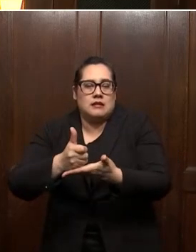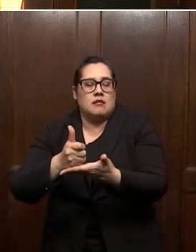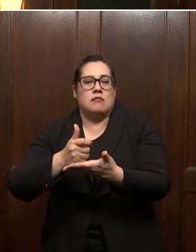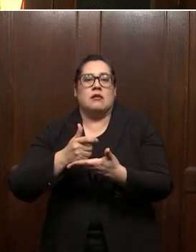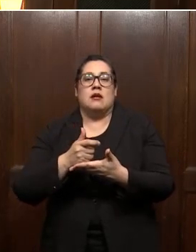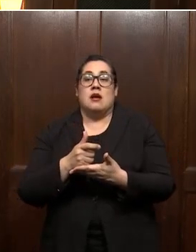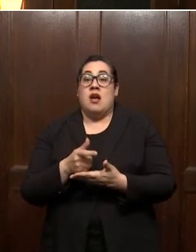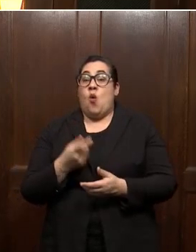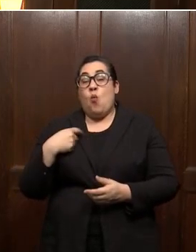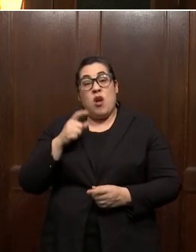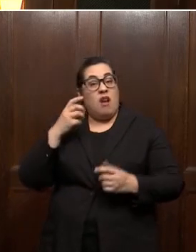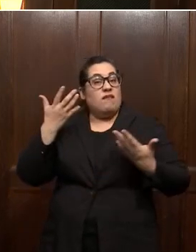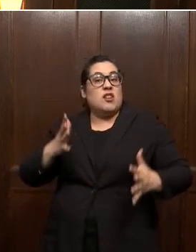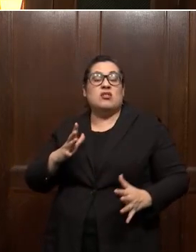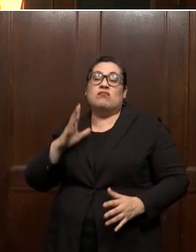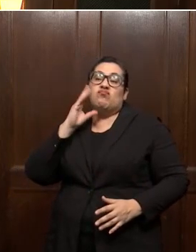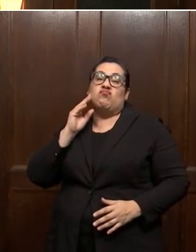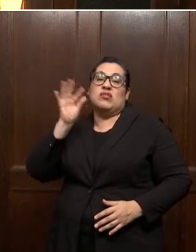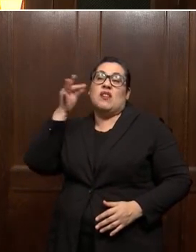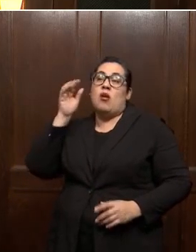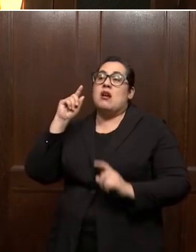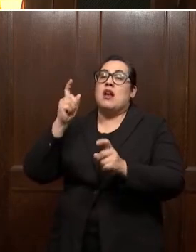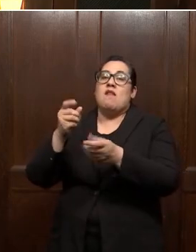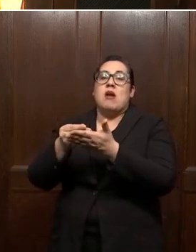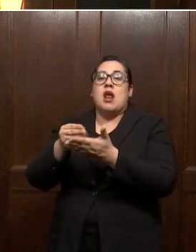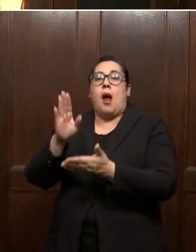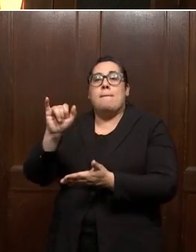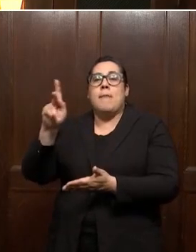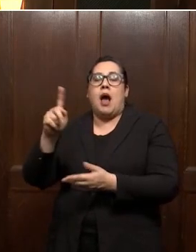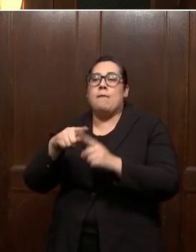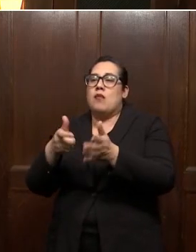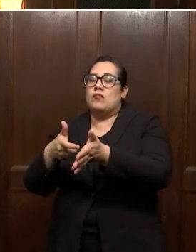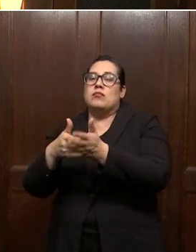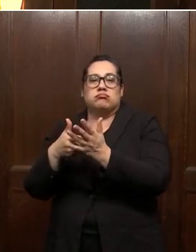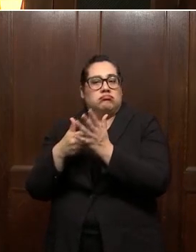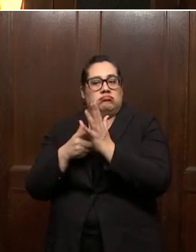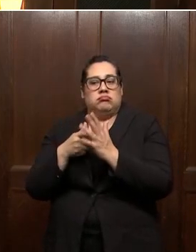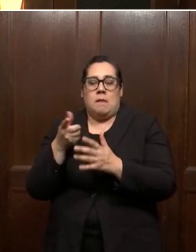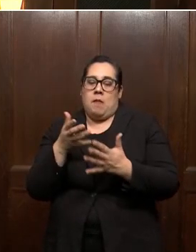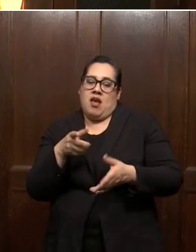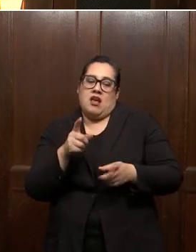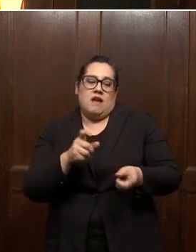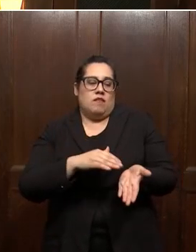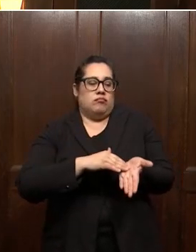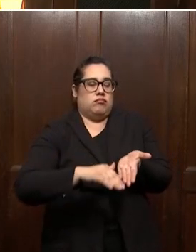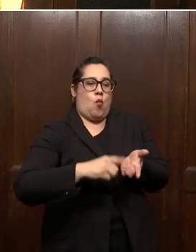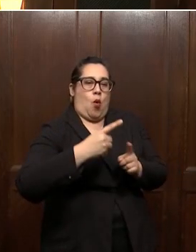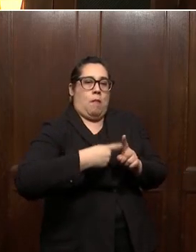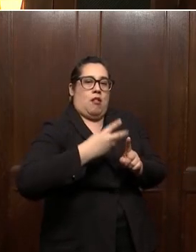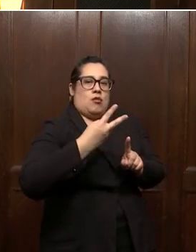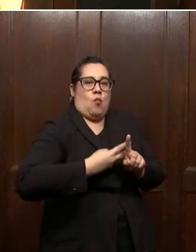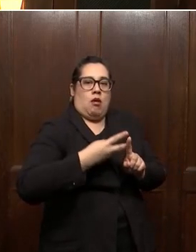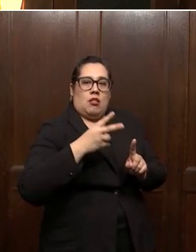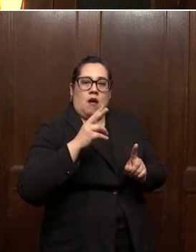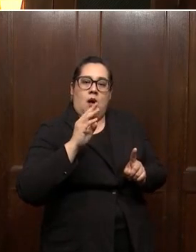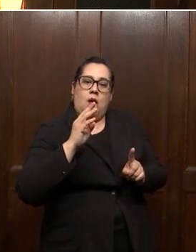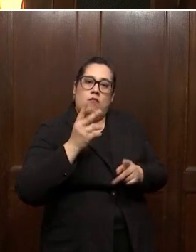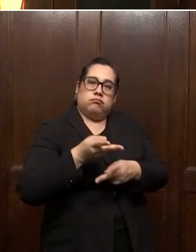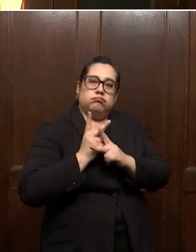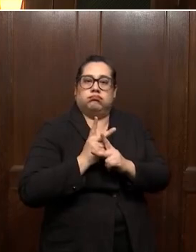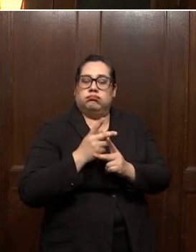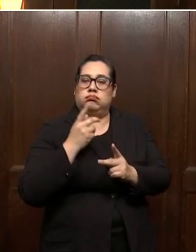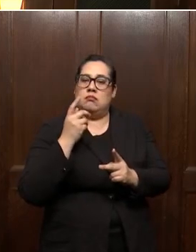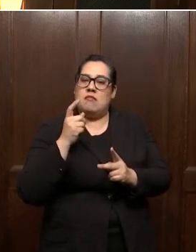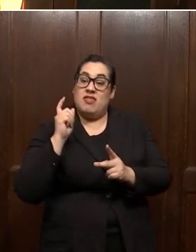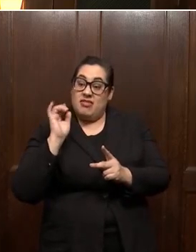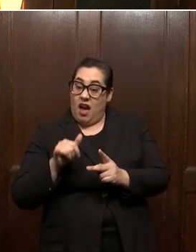we're giving money to banks, we should give that one of the conditions is that they let mortgage holders have a month or two of relief, that has to be passed on